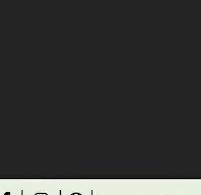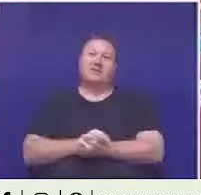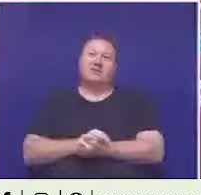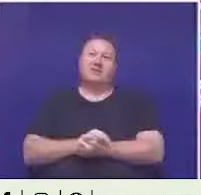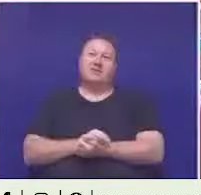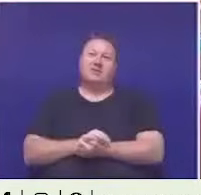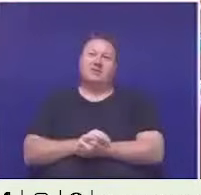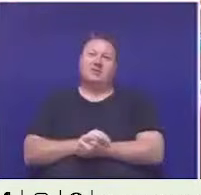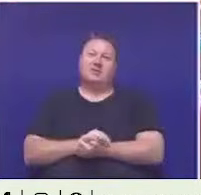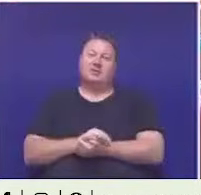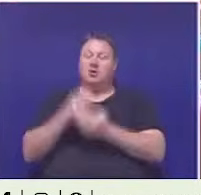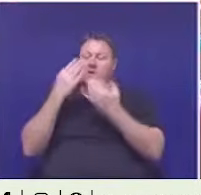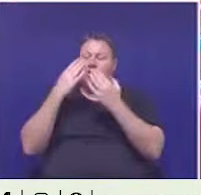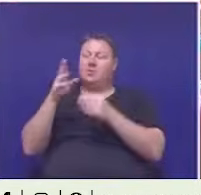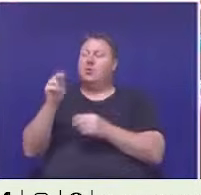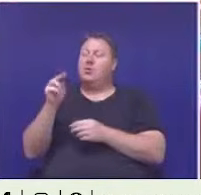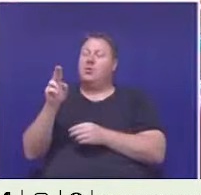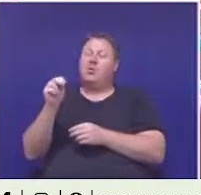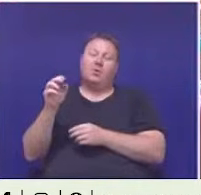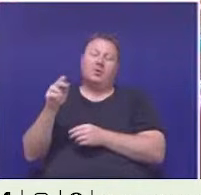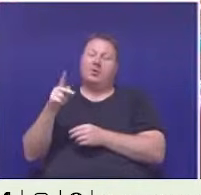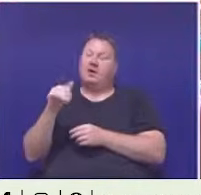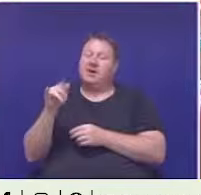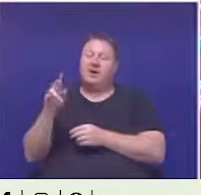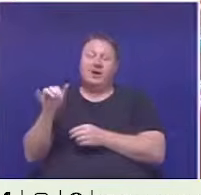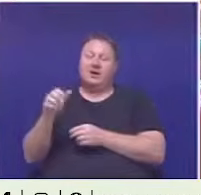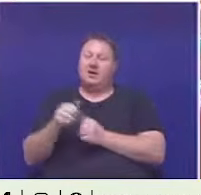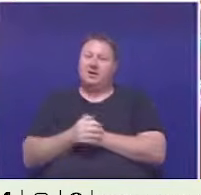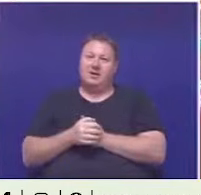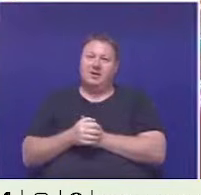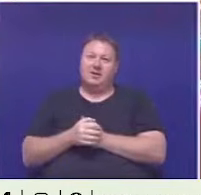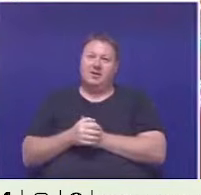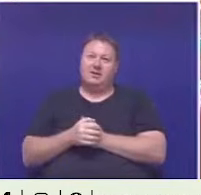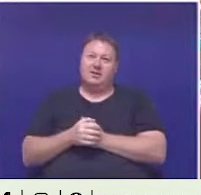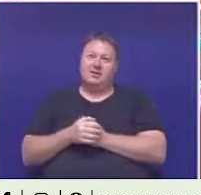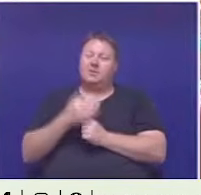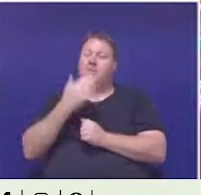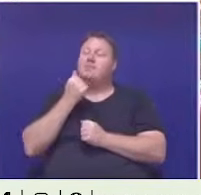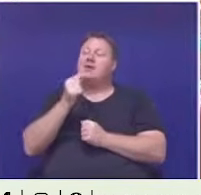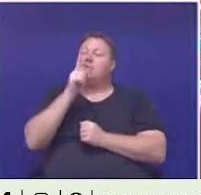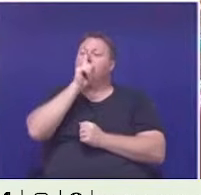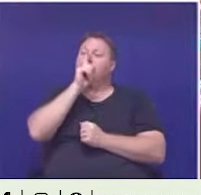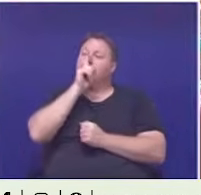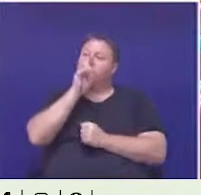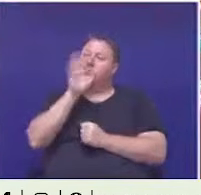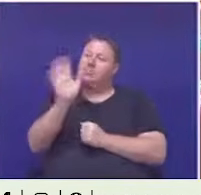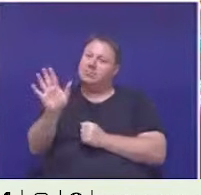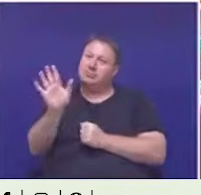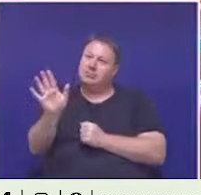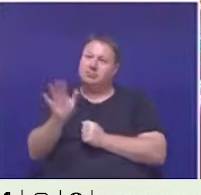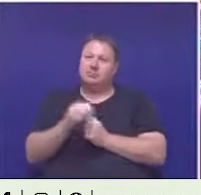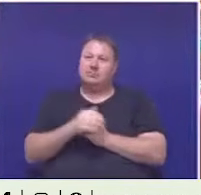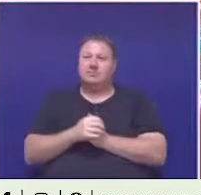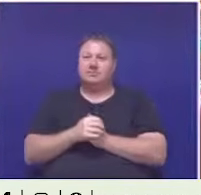Honorable Nonkanyana. Honorable Nonkanyana, can you please mute yourself?